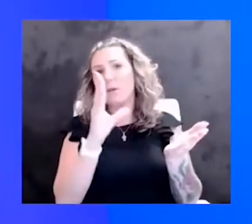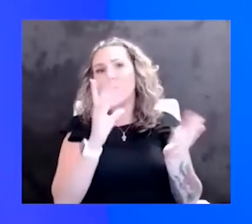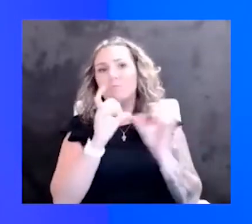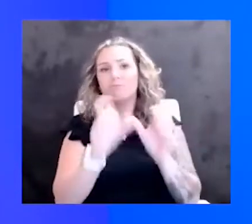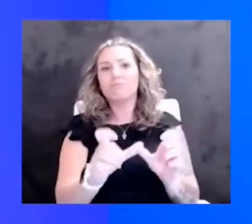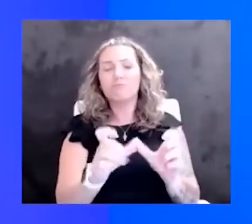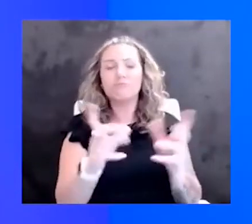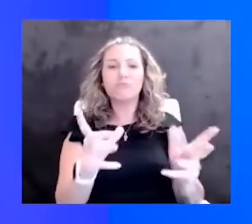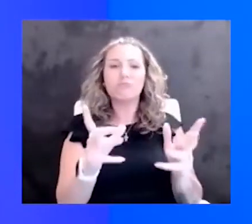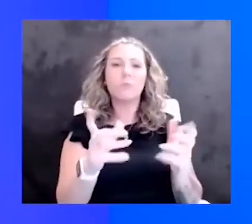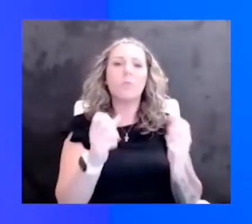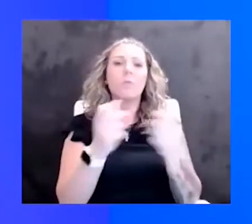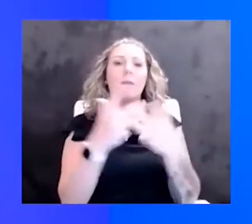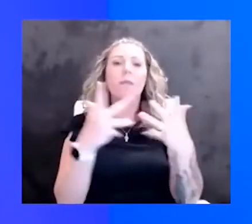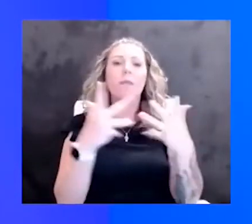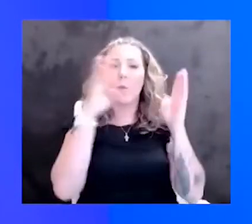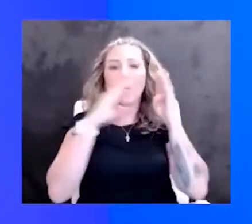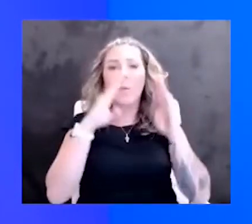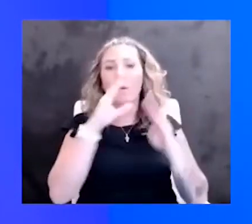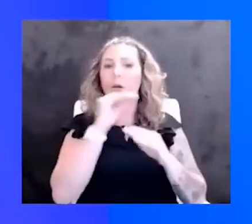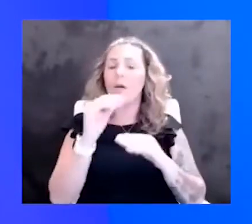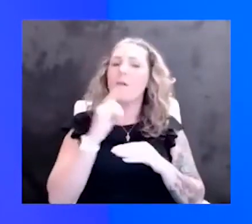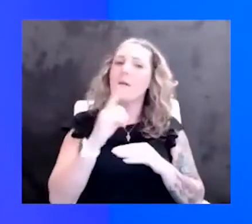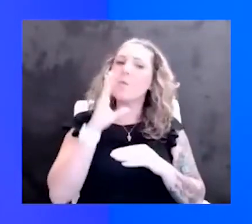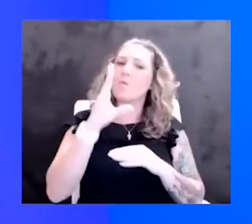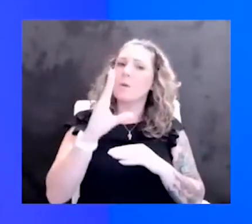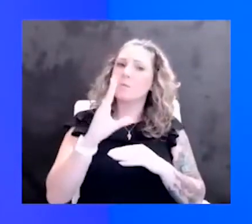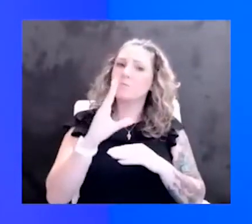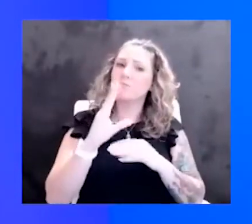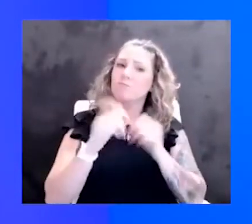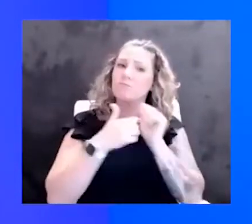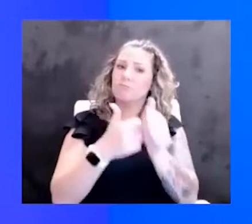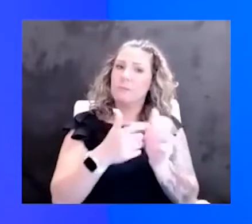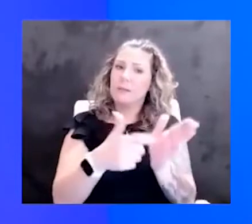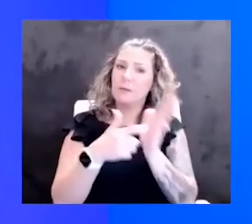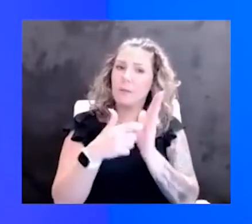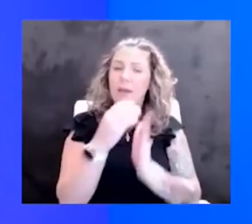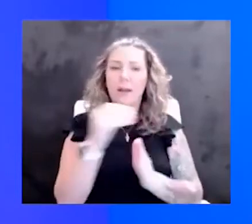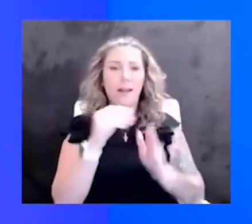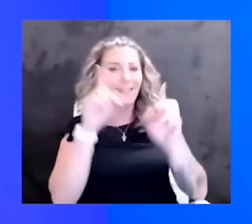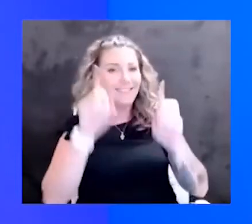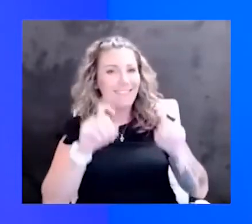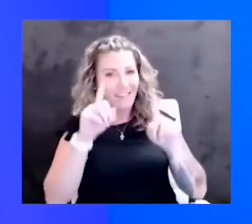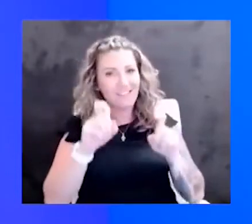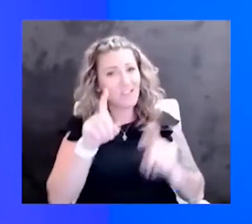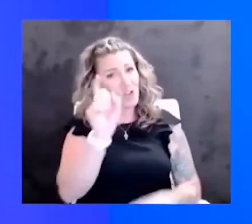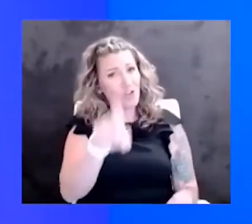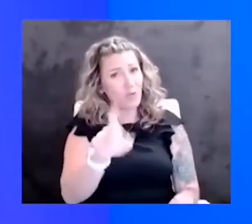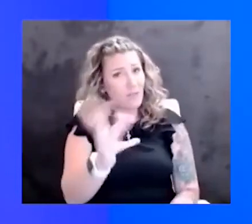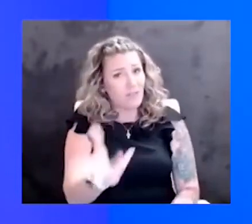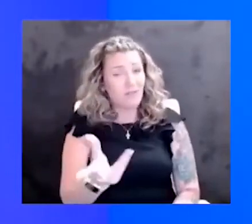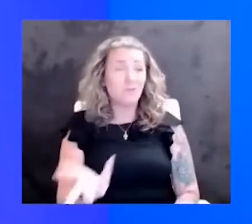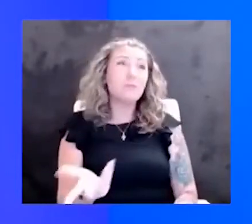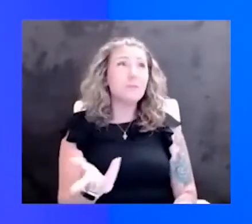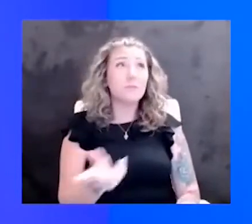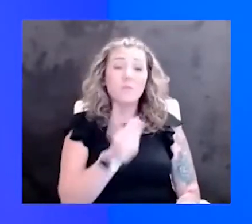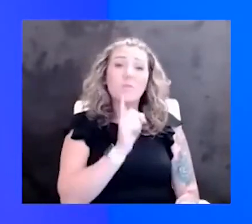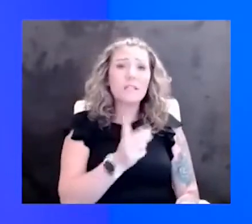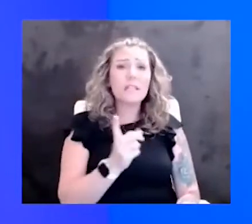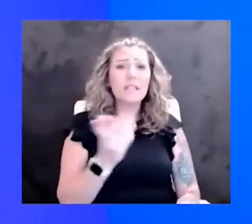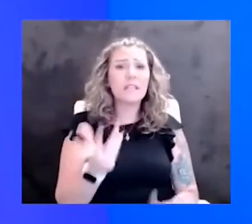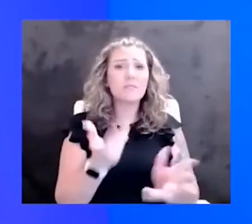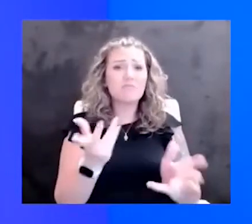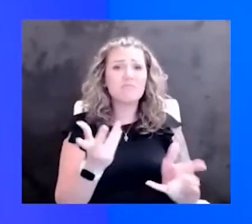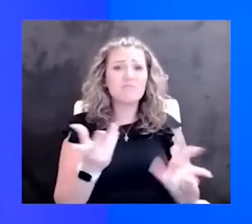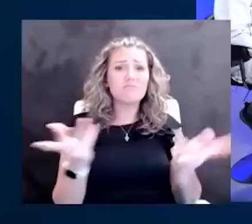that we will be able to keep up with the demand for vaccine and for testing, for that matter. So that should be relatively unseen by the